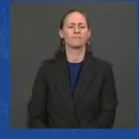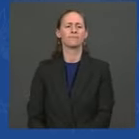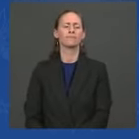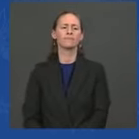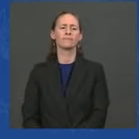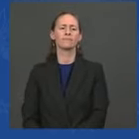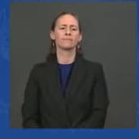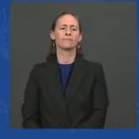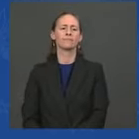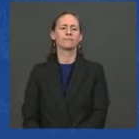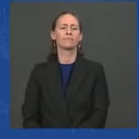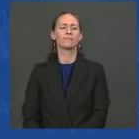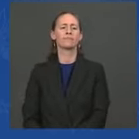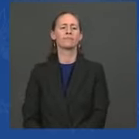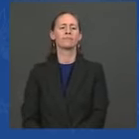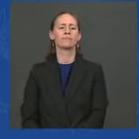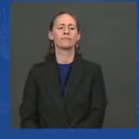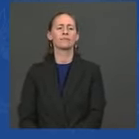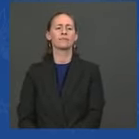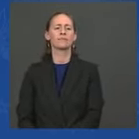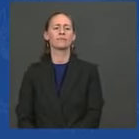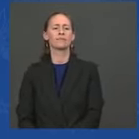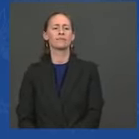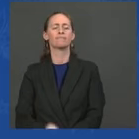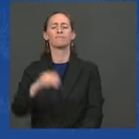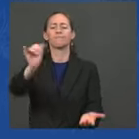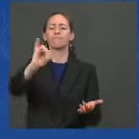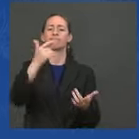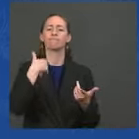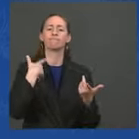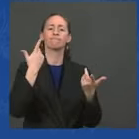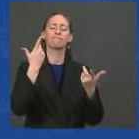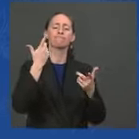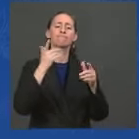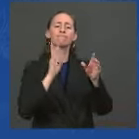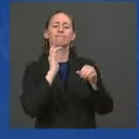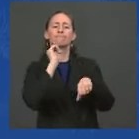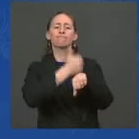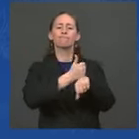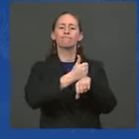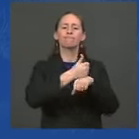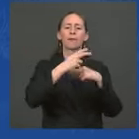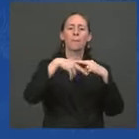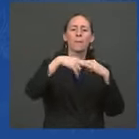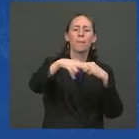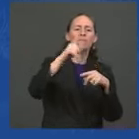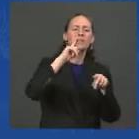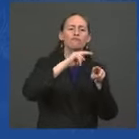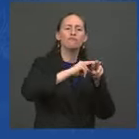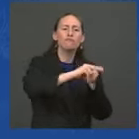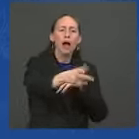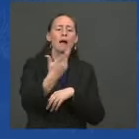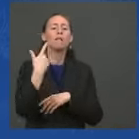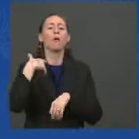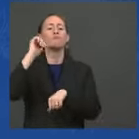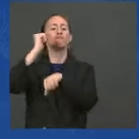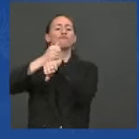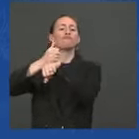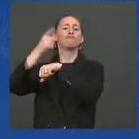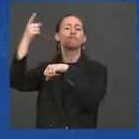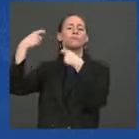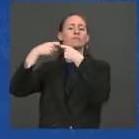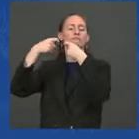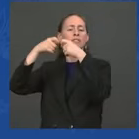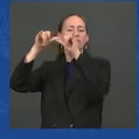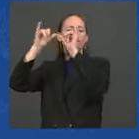transmission lines for a modern and resilient energy grid. Making high-speed internet affordable and available everywhere in America,